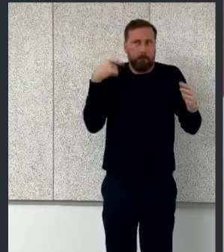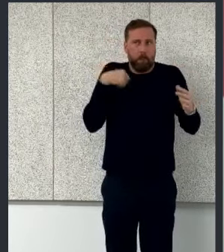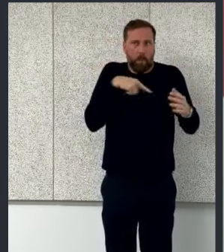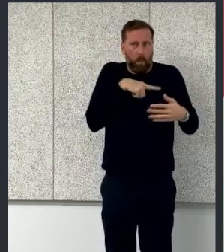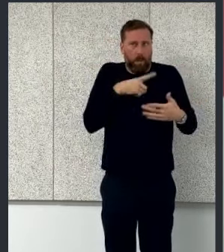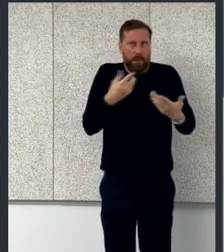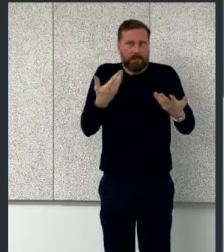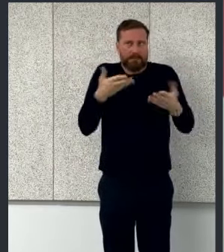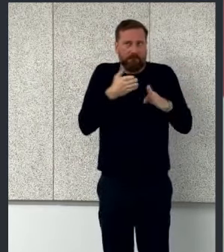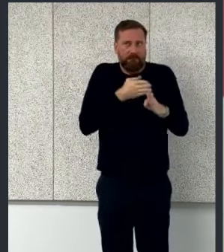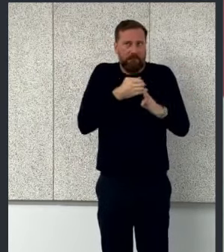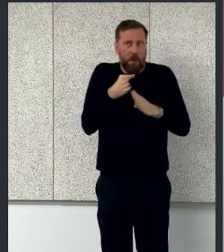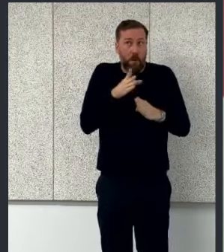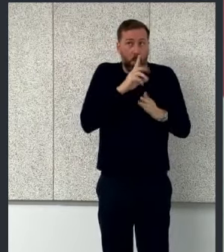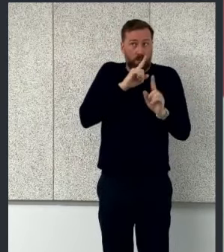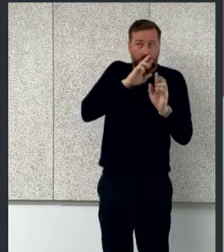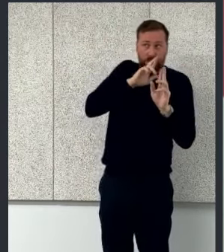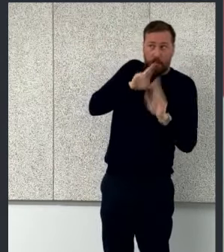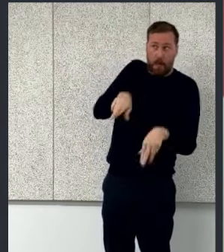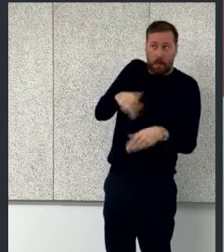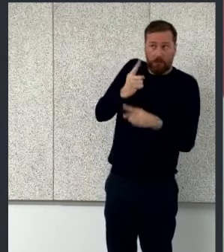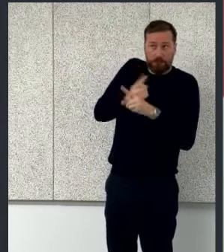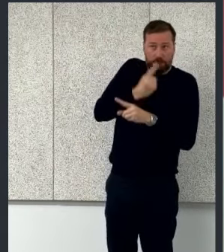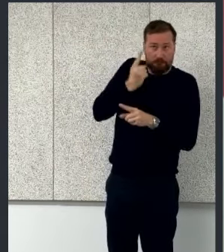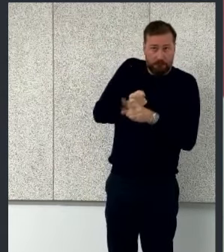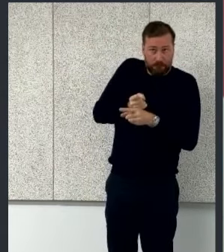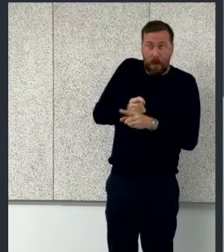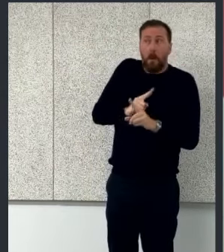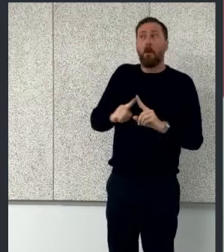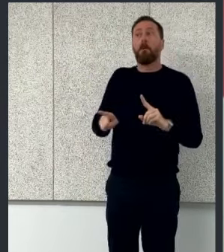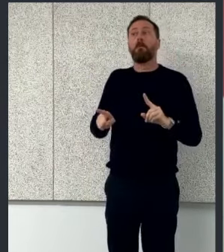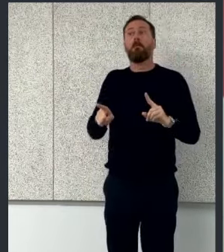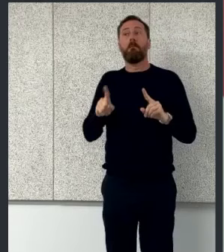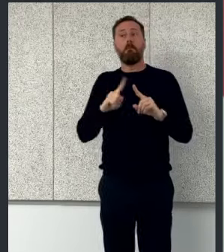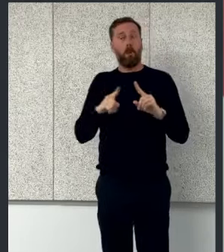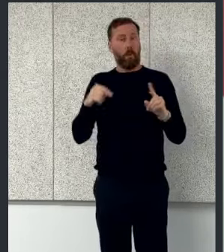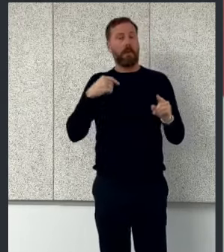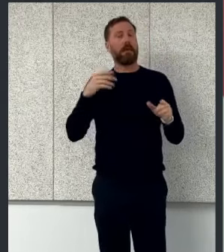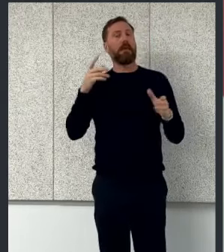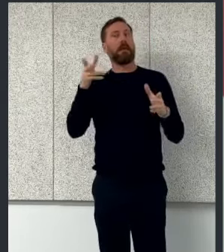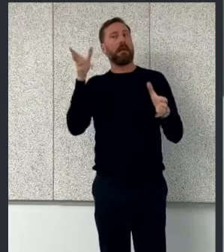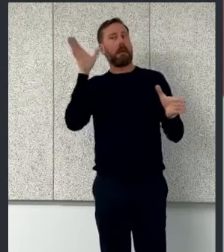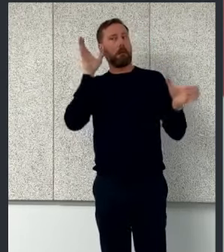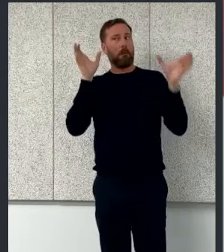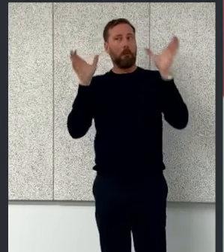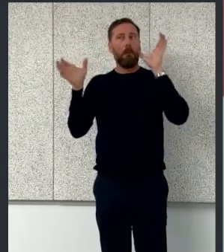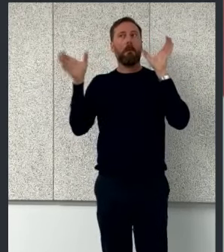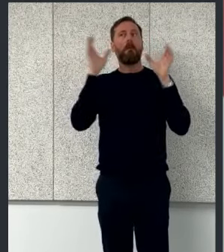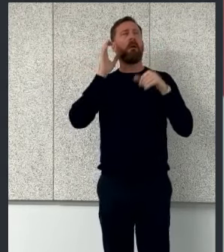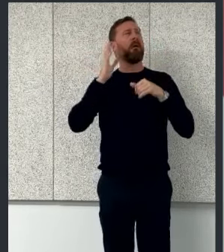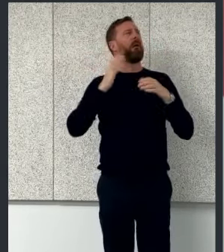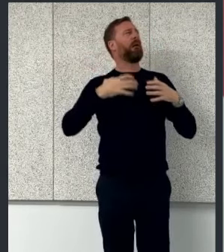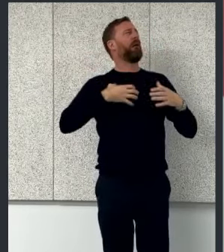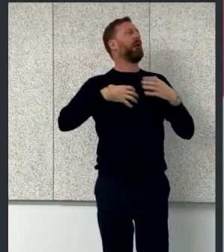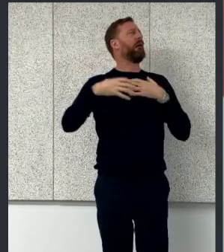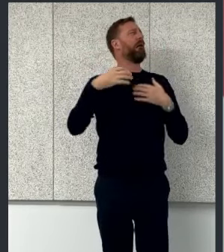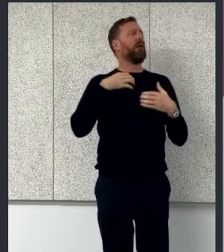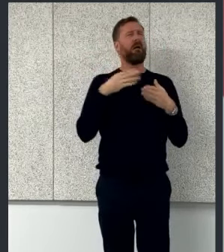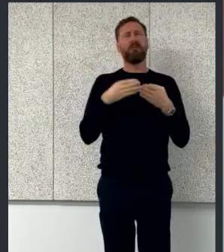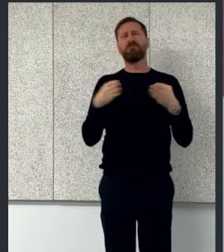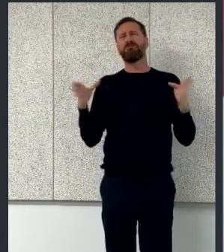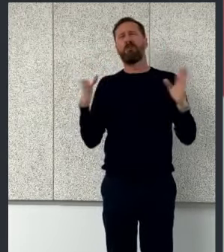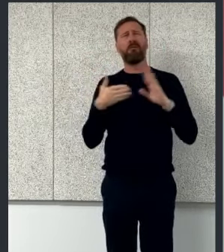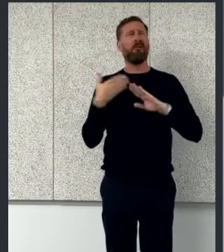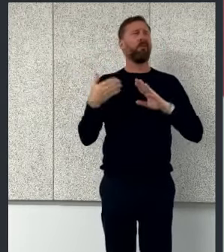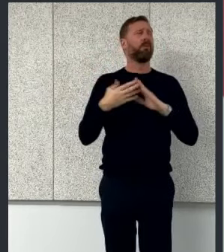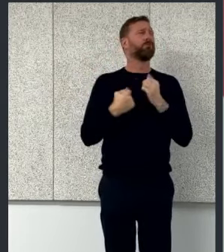sector are responding in that yet. Right, but we hear these calls very much for general operating support,